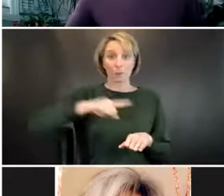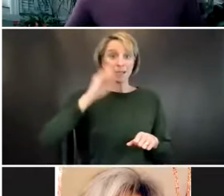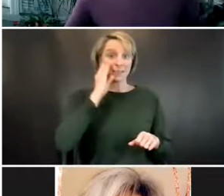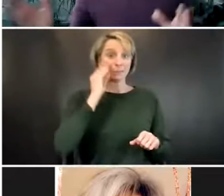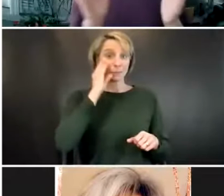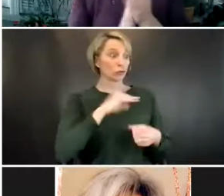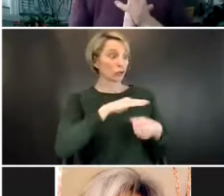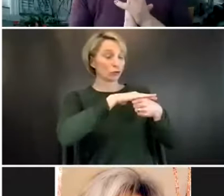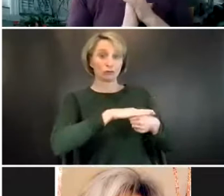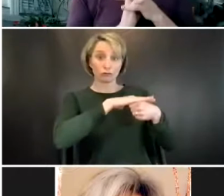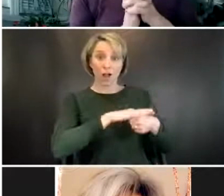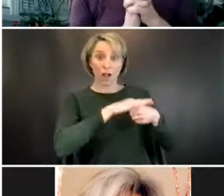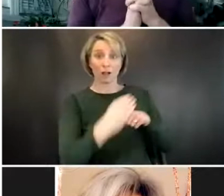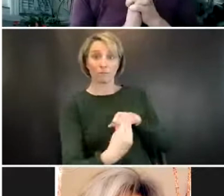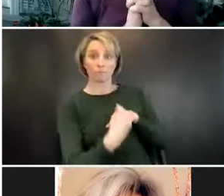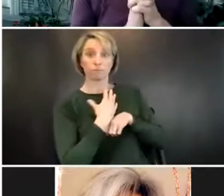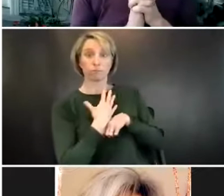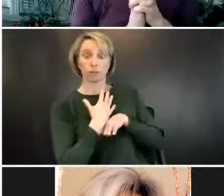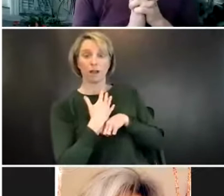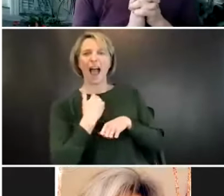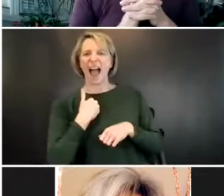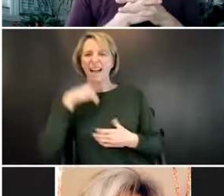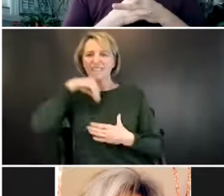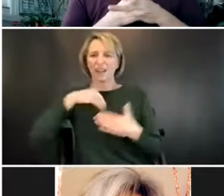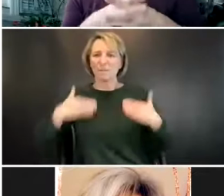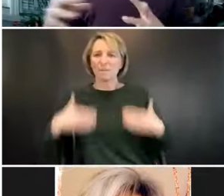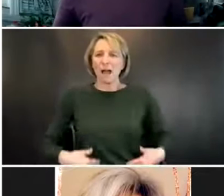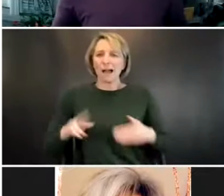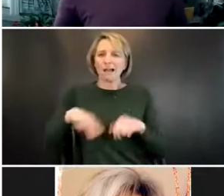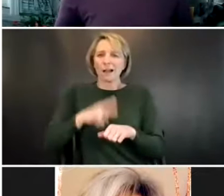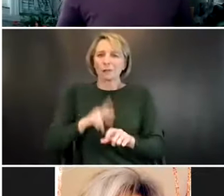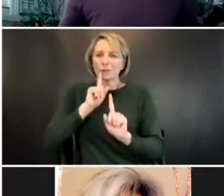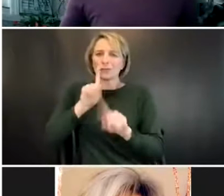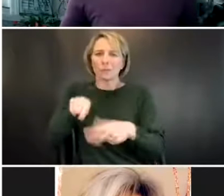stress responses. You know these. I know you know these.